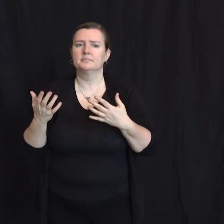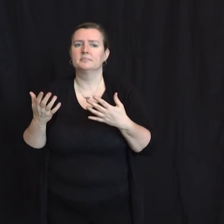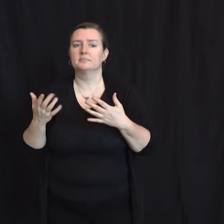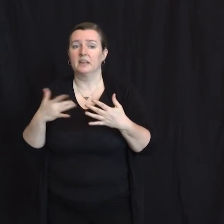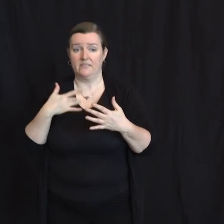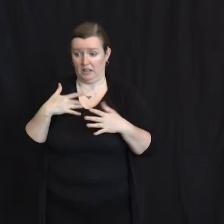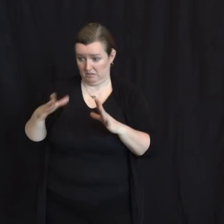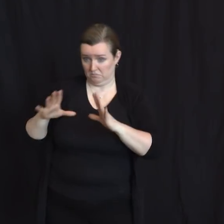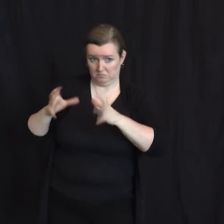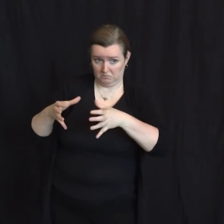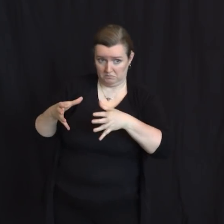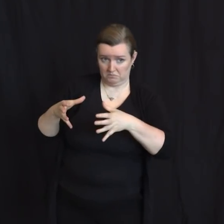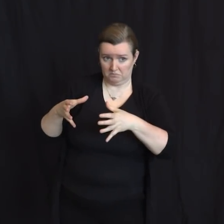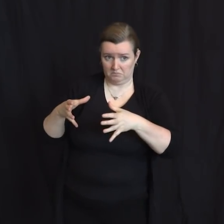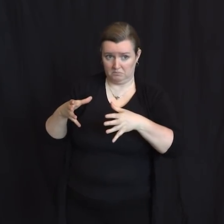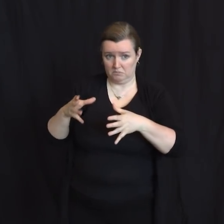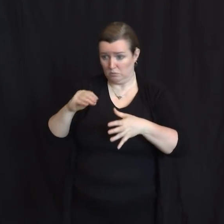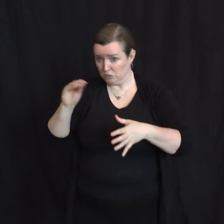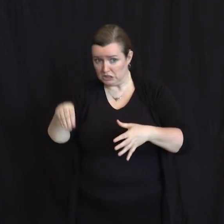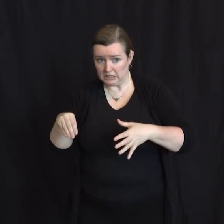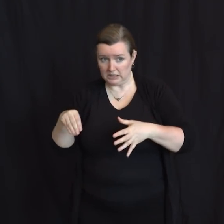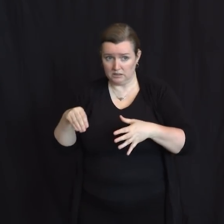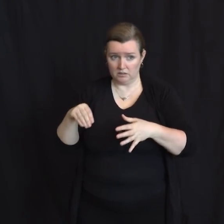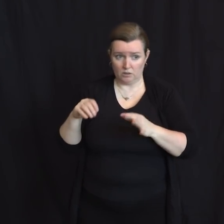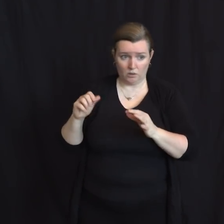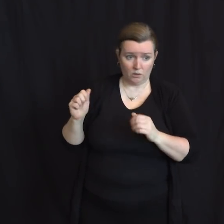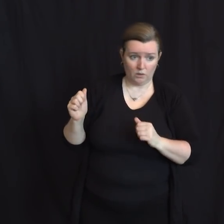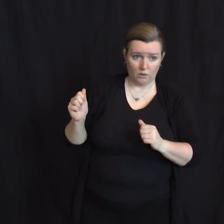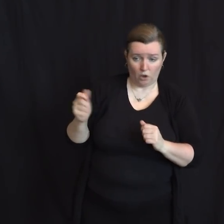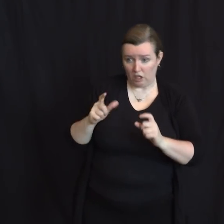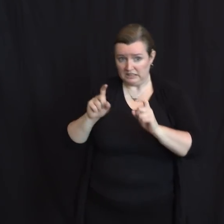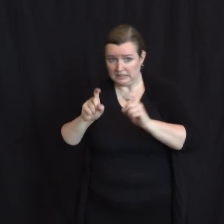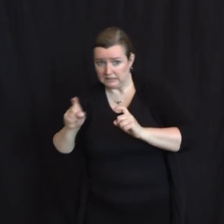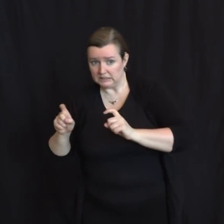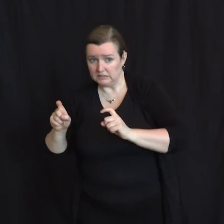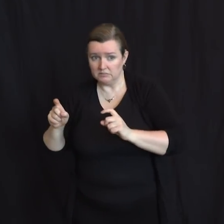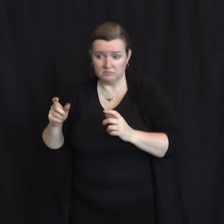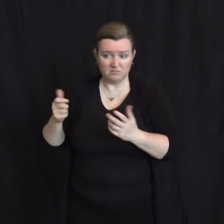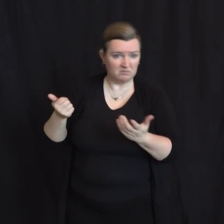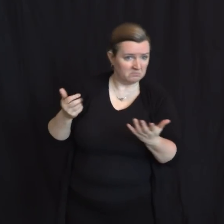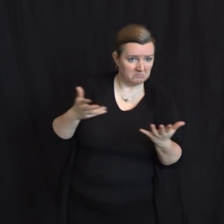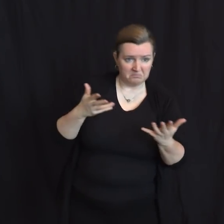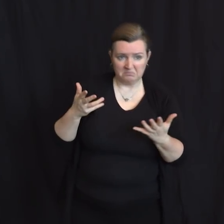population do we need to test to make some that is